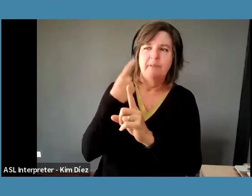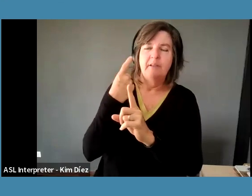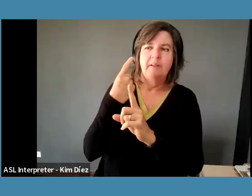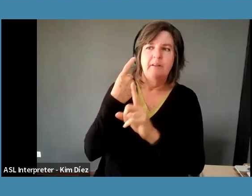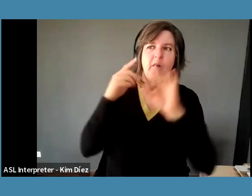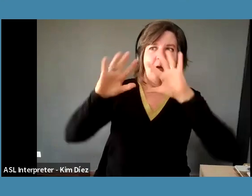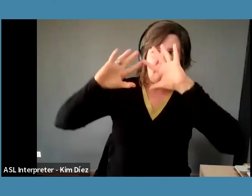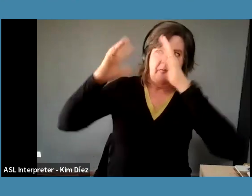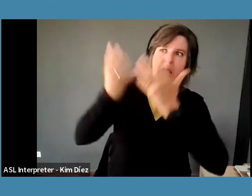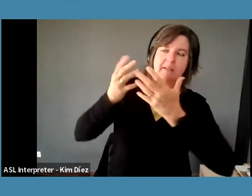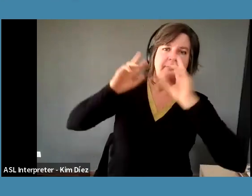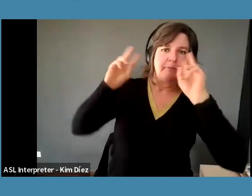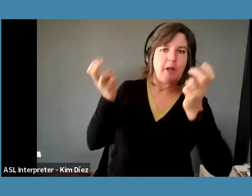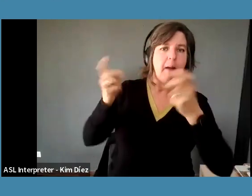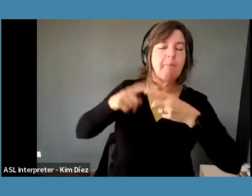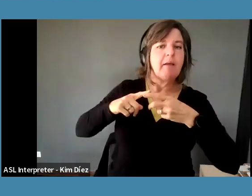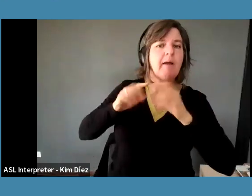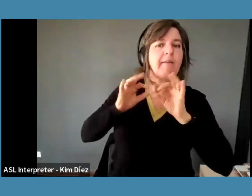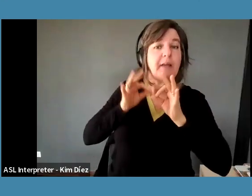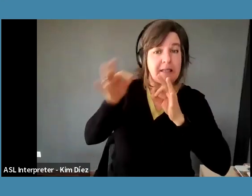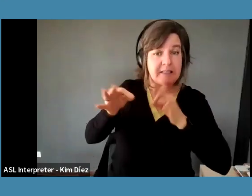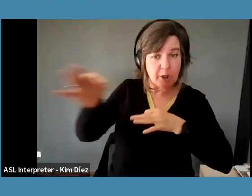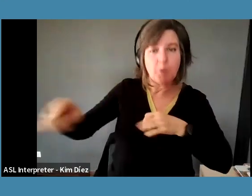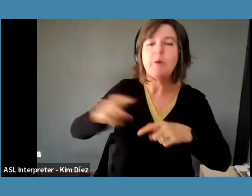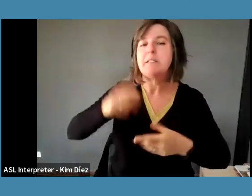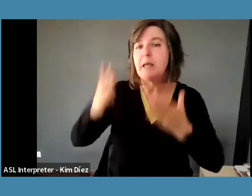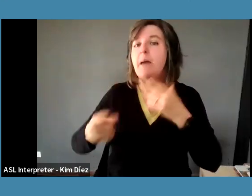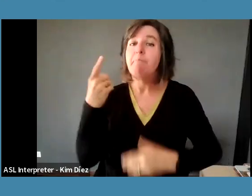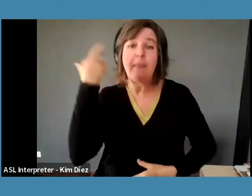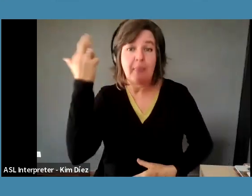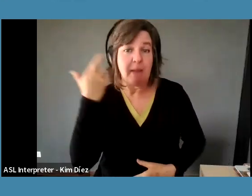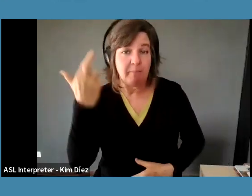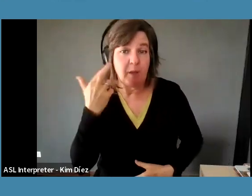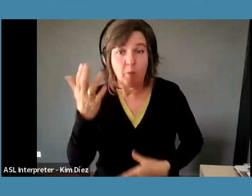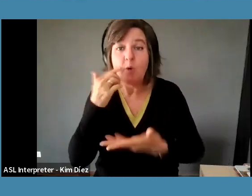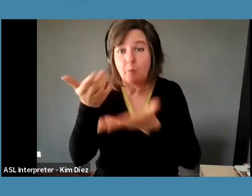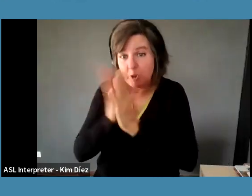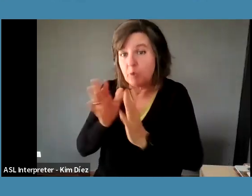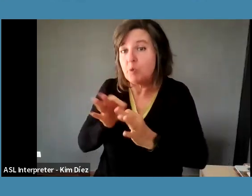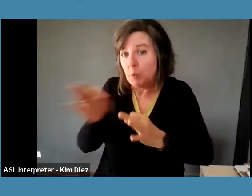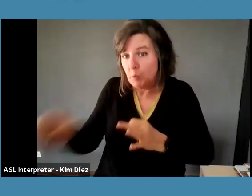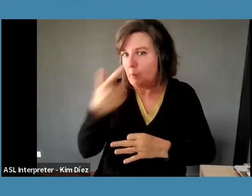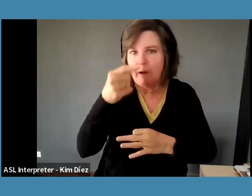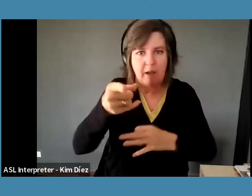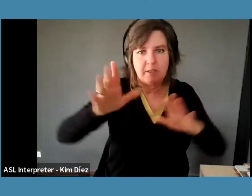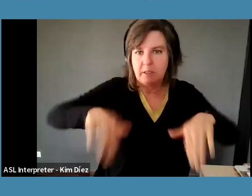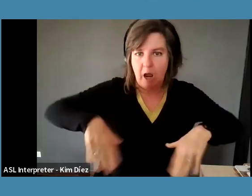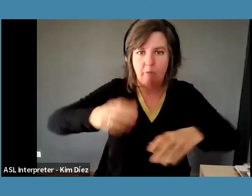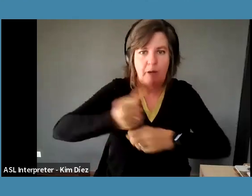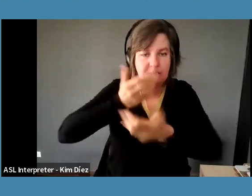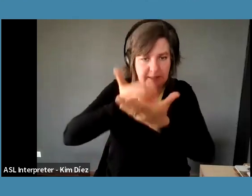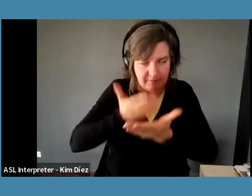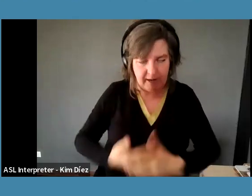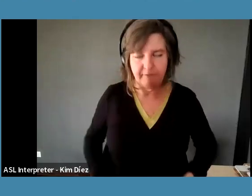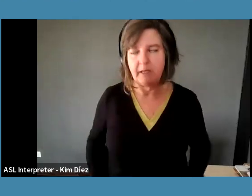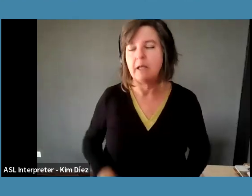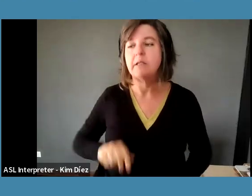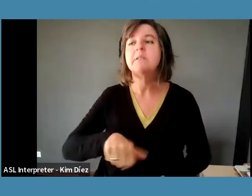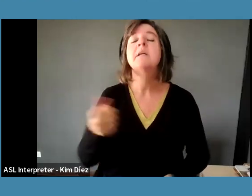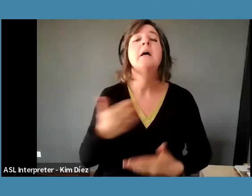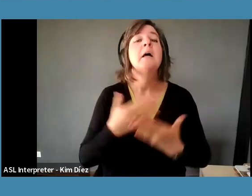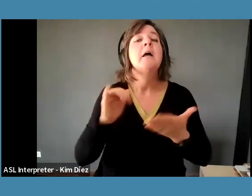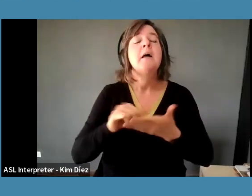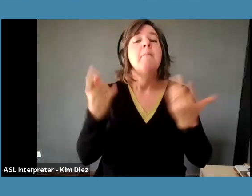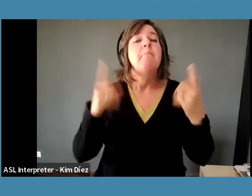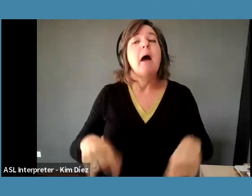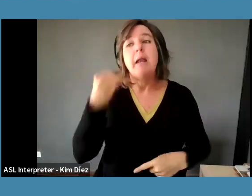a continuance, is that you haven't received any evidence. The other thing that often happens, if you haven't received the evidence and you've